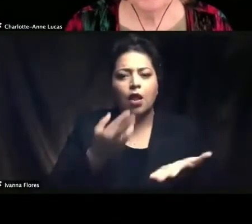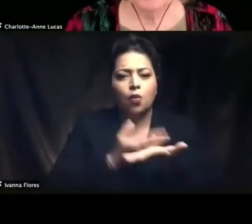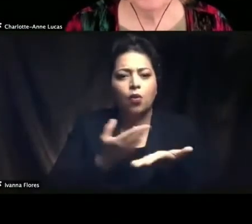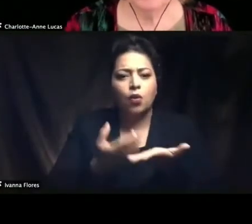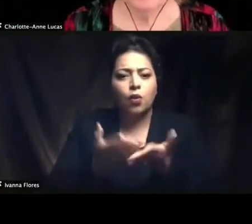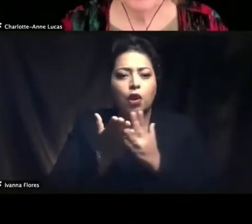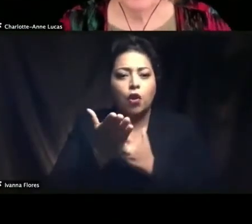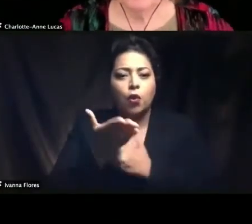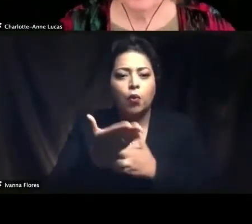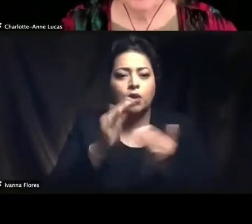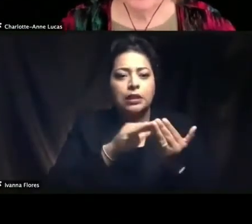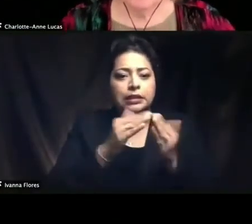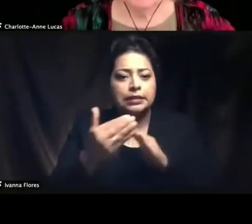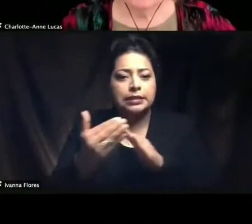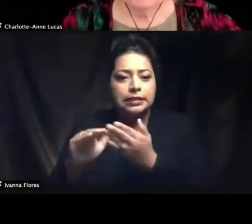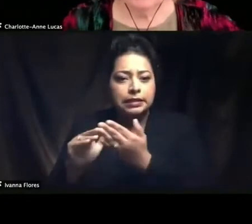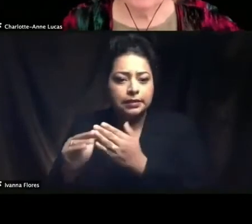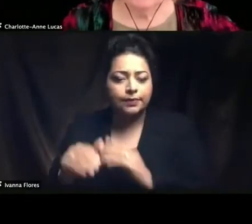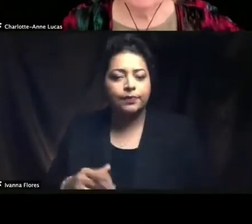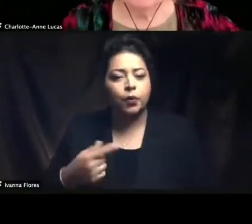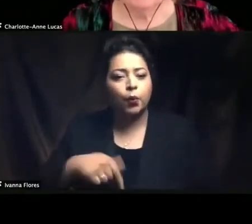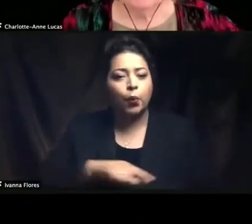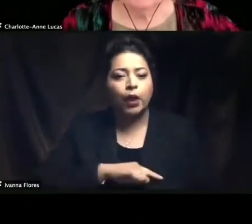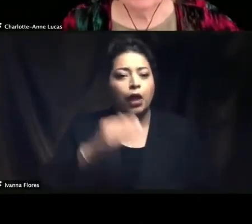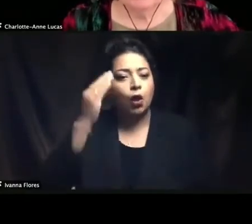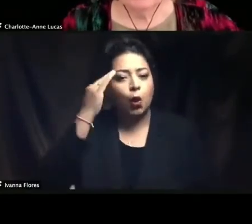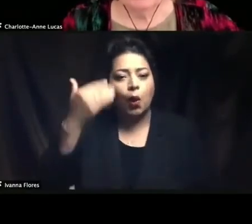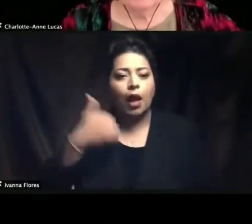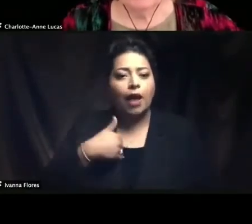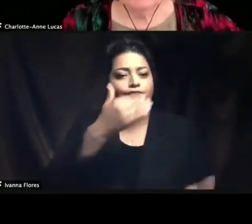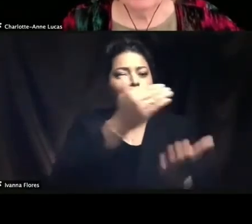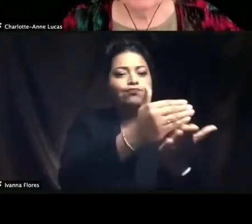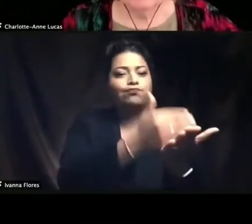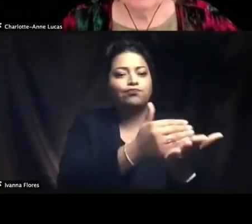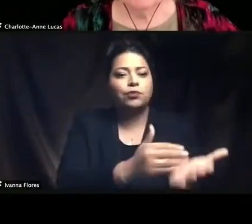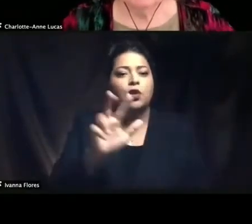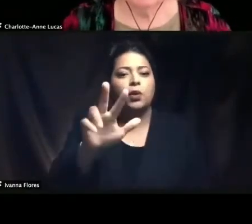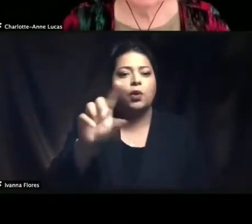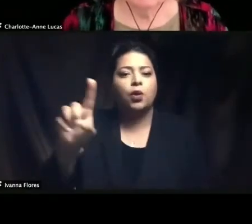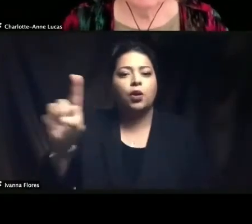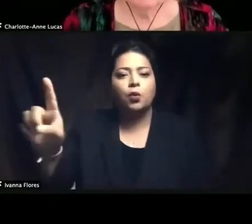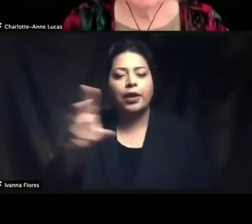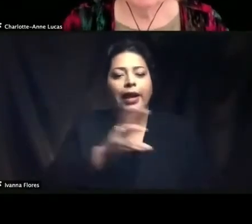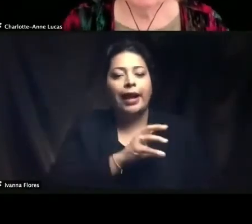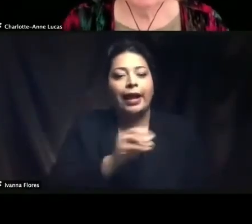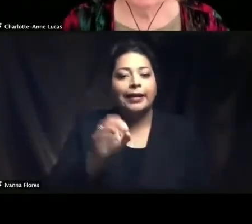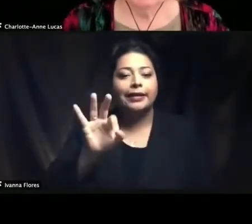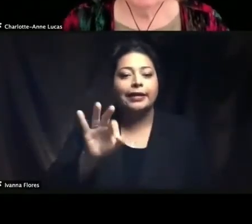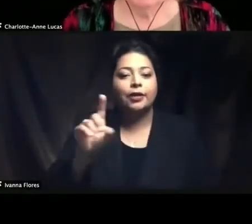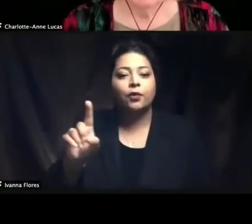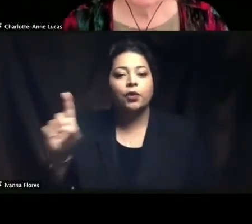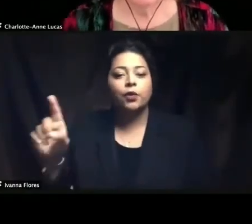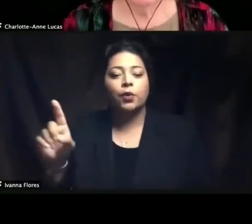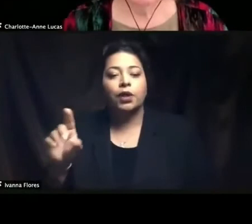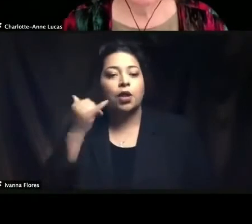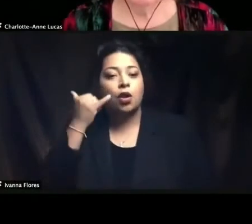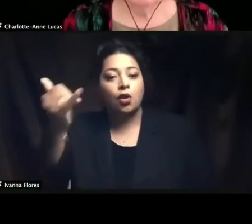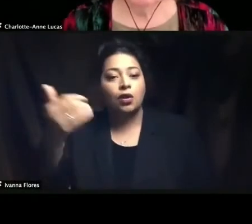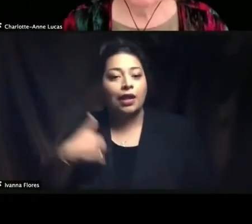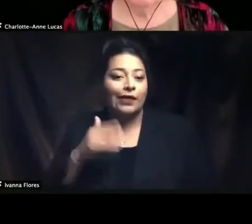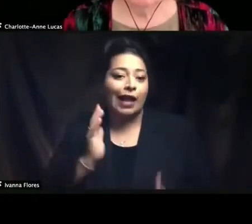city. We know that we have a listing of all the 311 and 911 calls that we have access to. So we need to